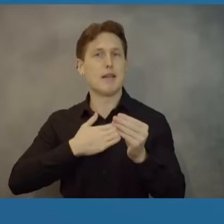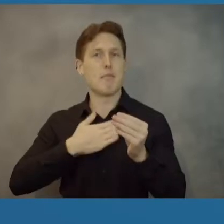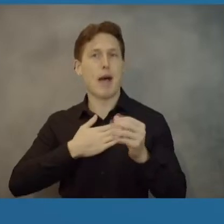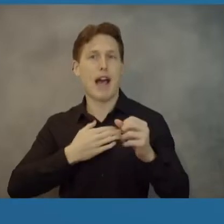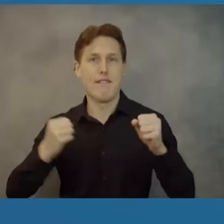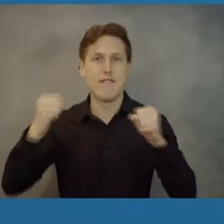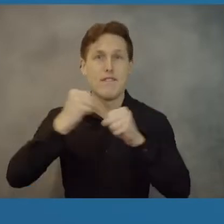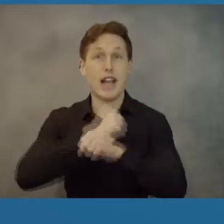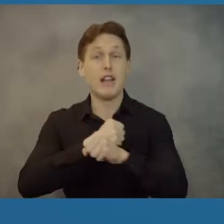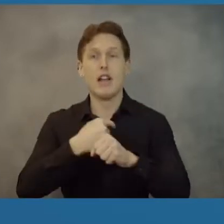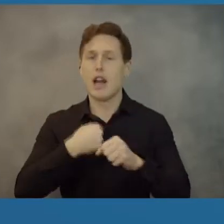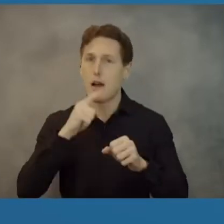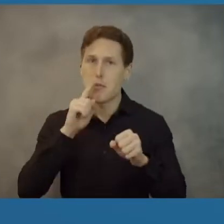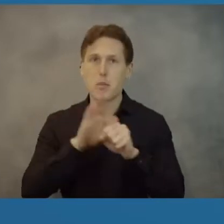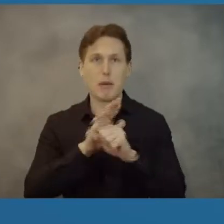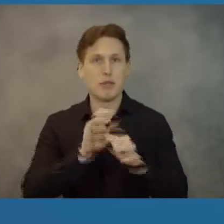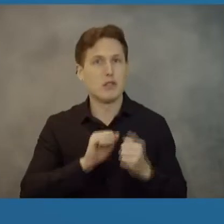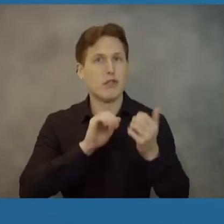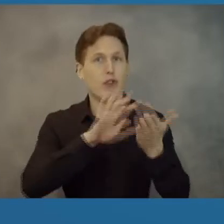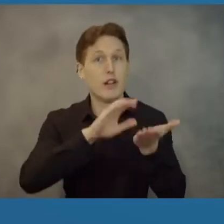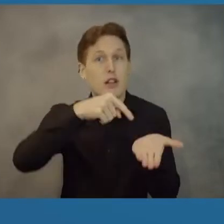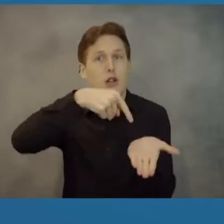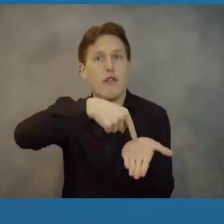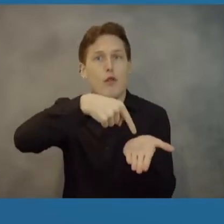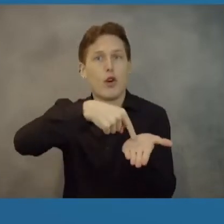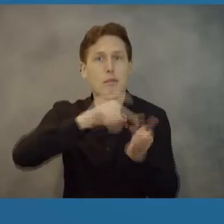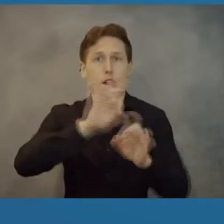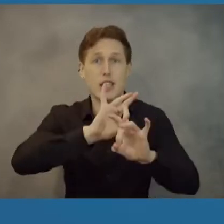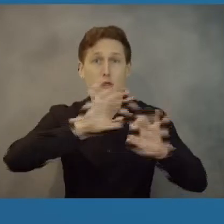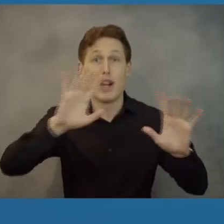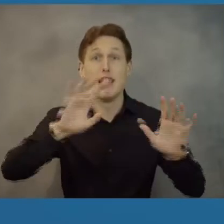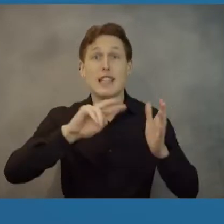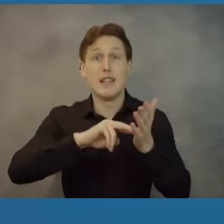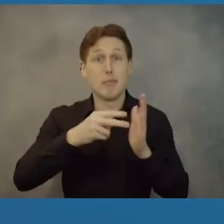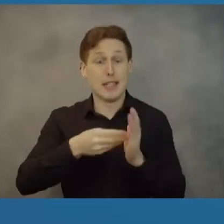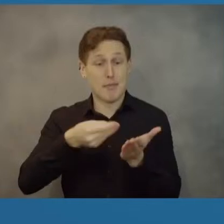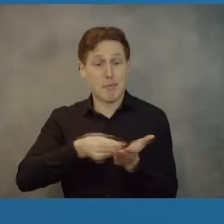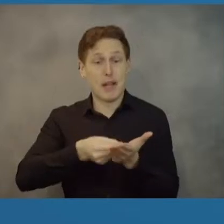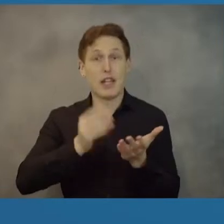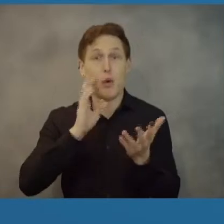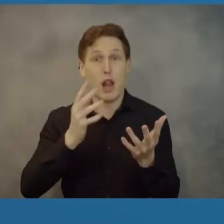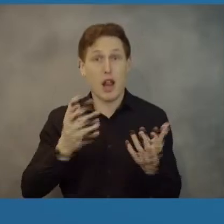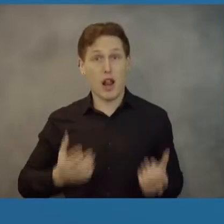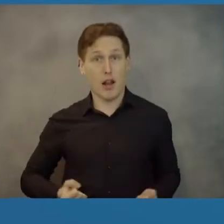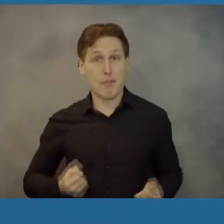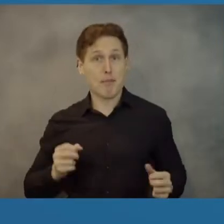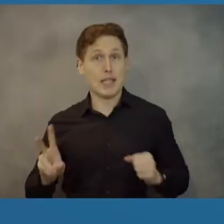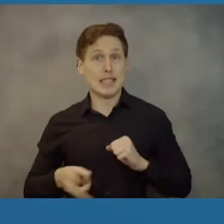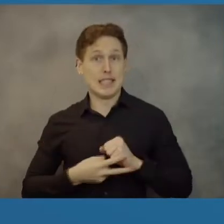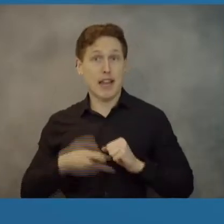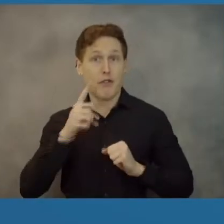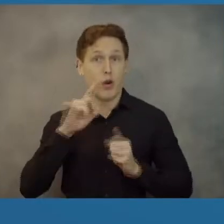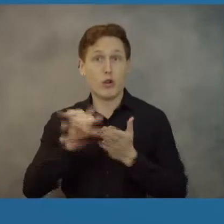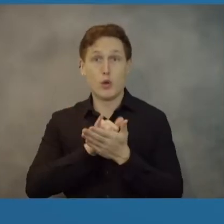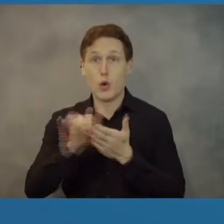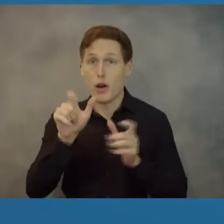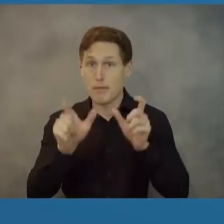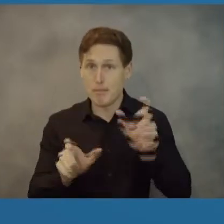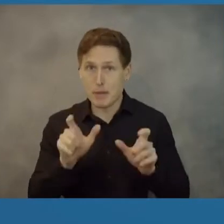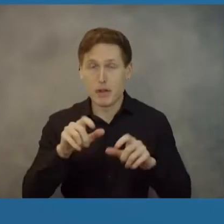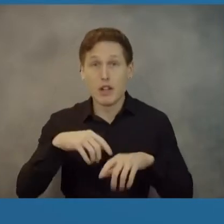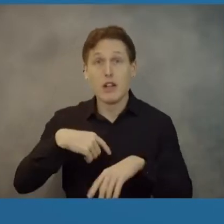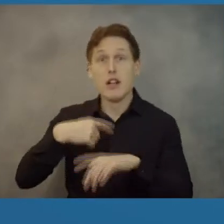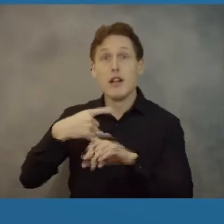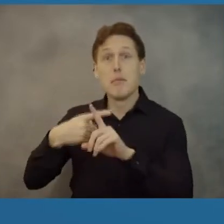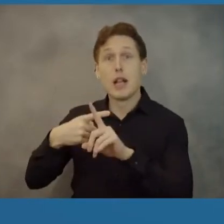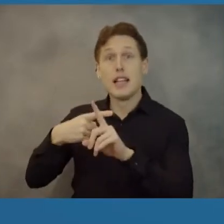affordability crisis by putting thousands of dollars back in New Yorkers' pockets. I vowed to make common sense changes to our discovery laws to